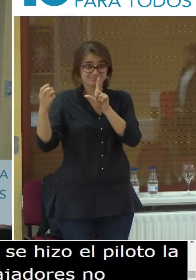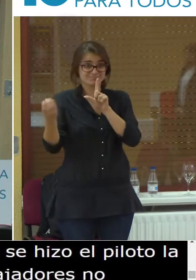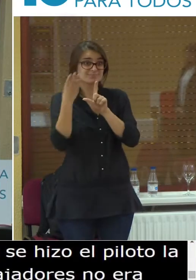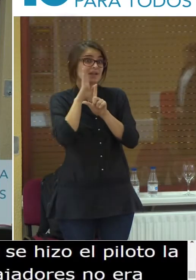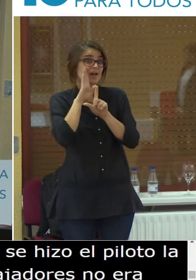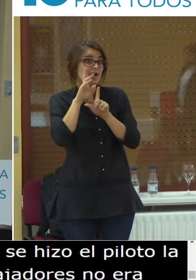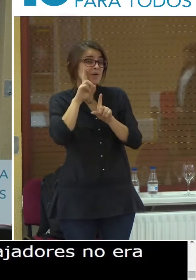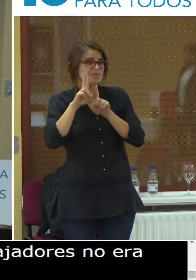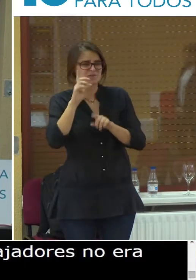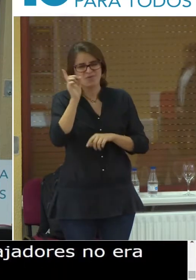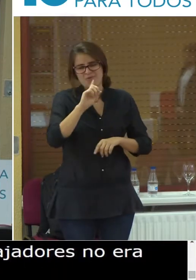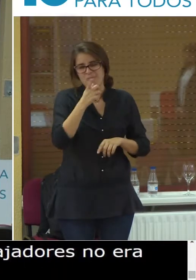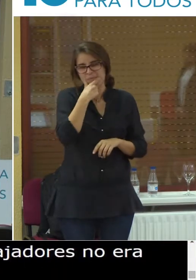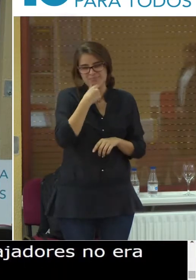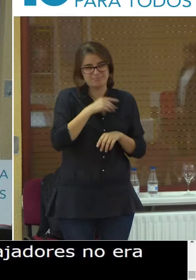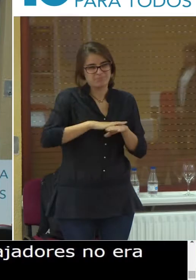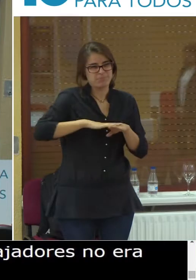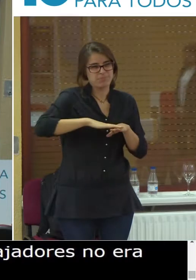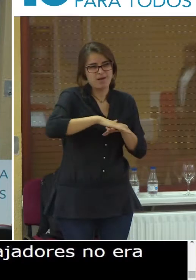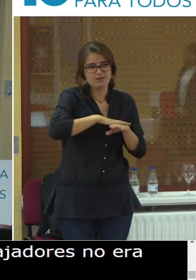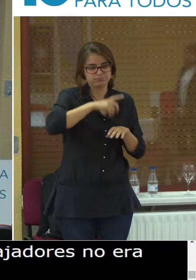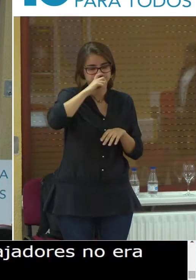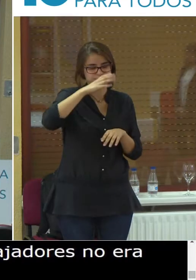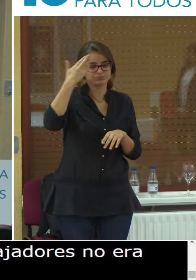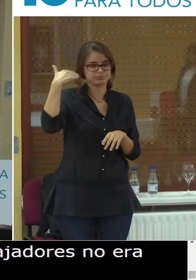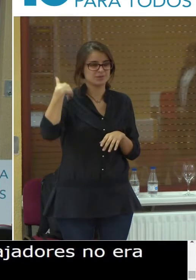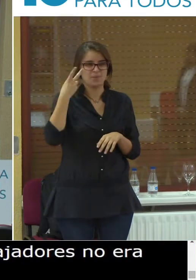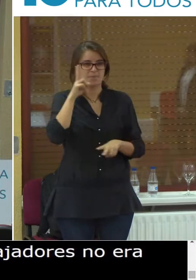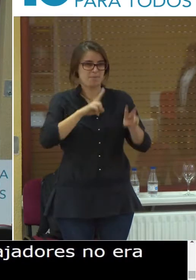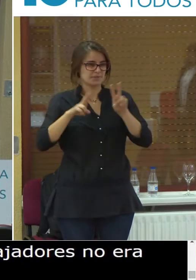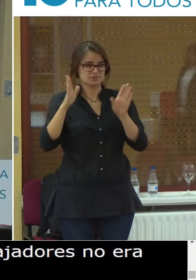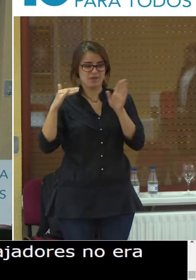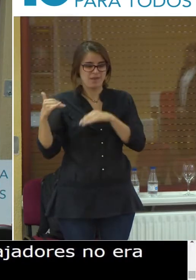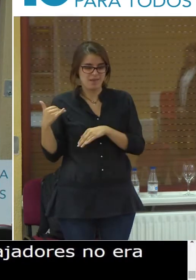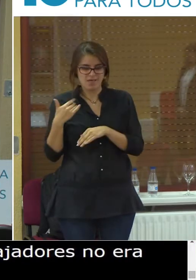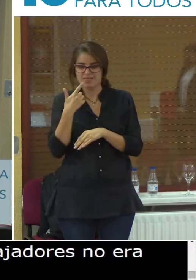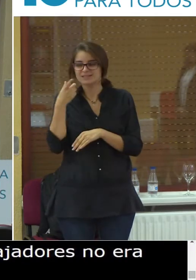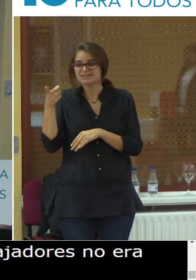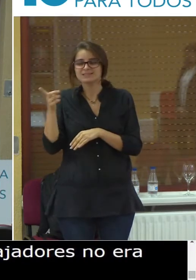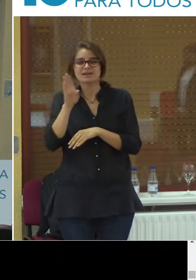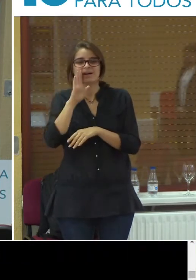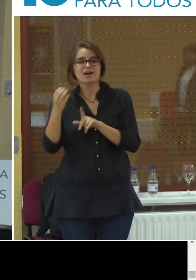one. It wasn't visual at all. It doesn't have an outlook